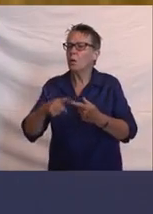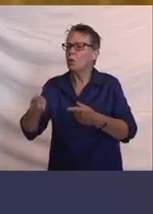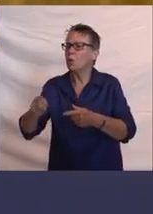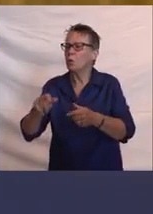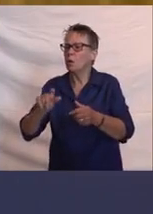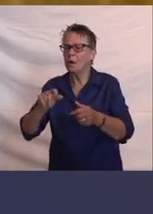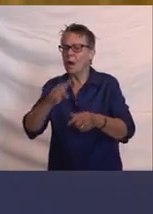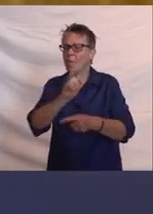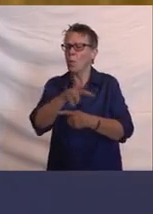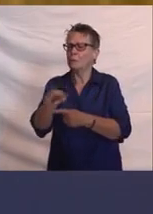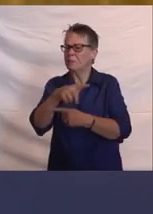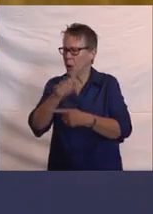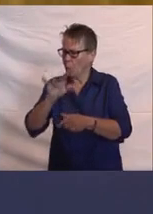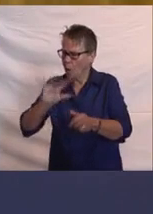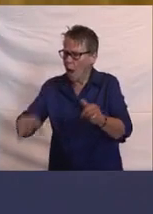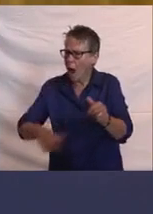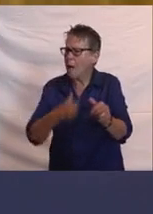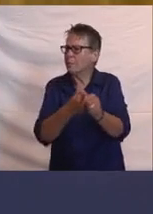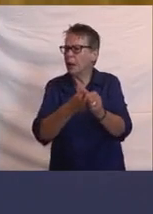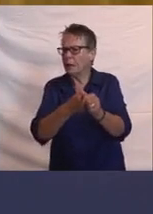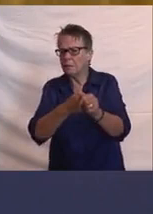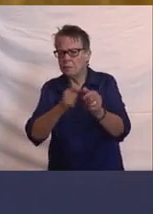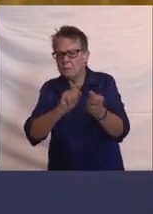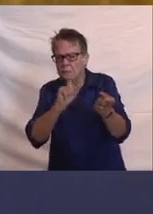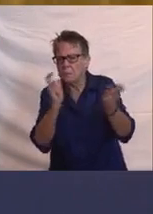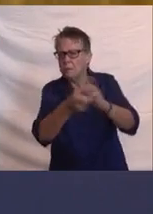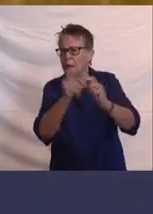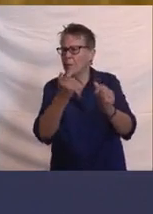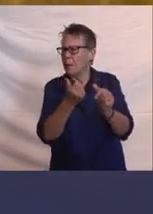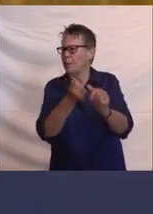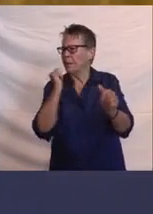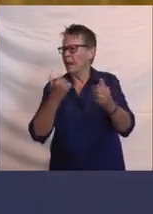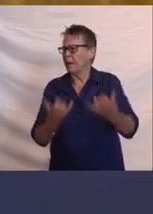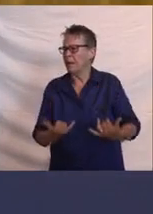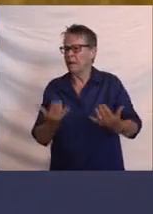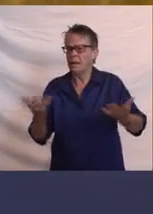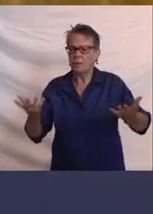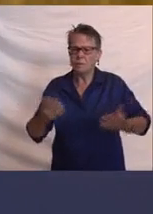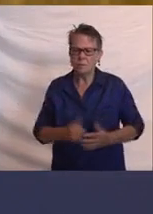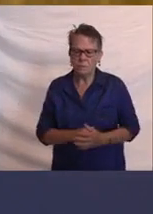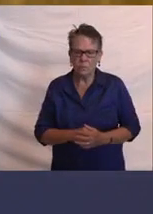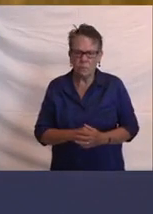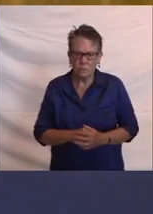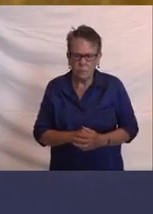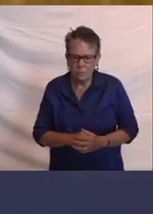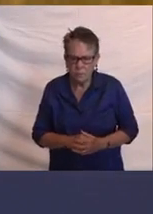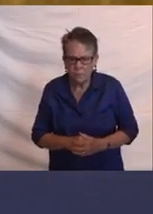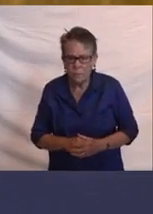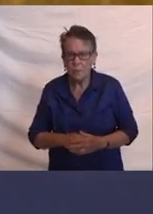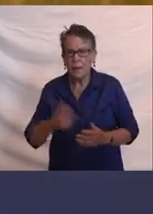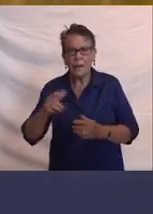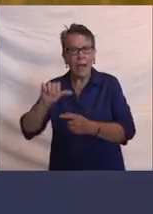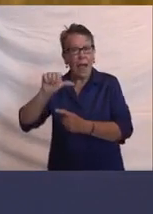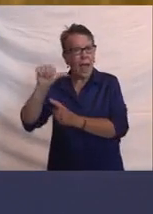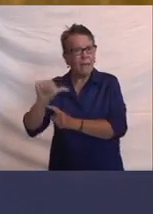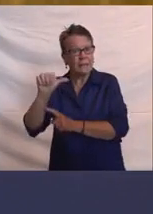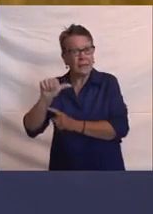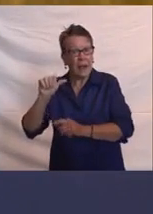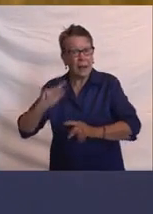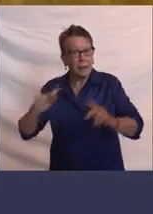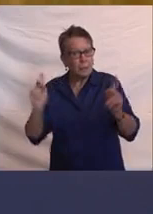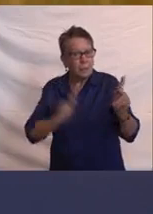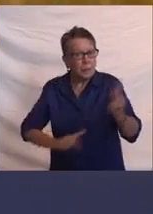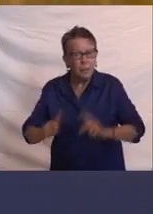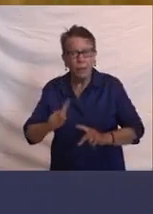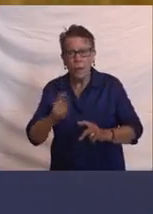Jersey resettlement agencies will help find homes for here? And finally, what is the state doing to protect IDA victims from price gouging and contractor fraud